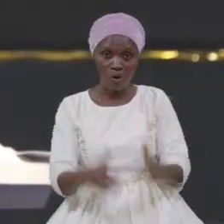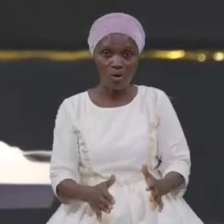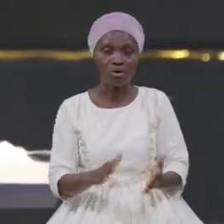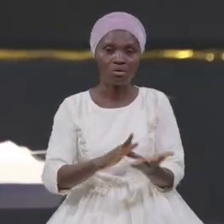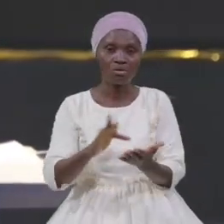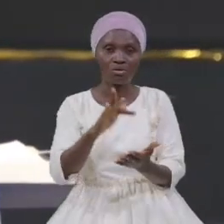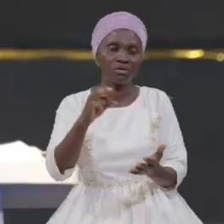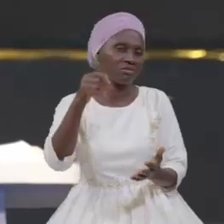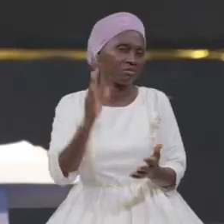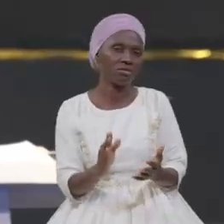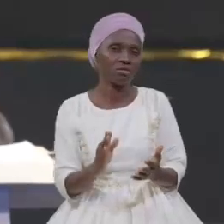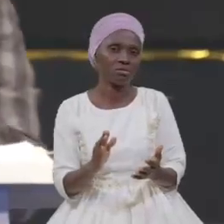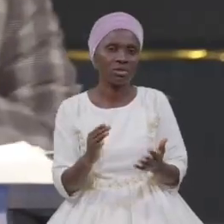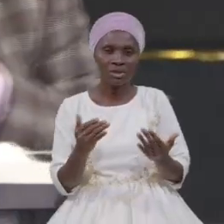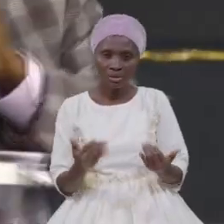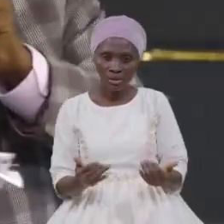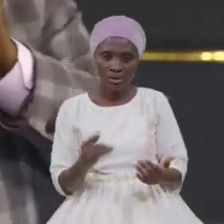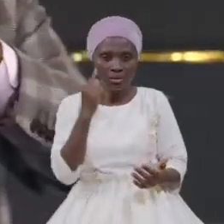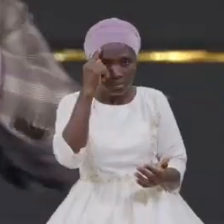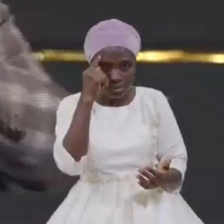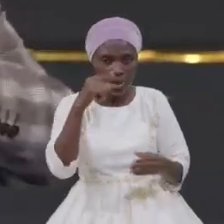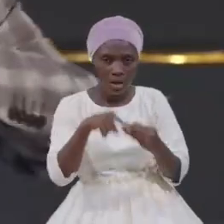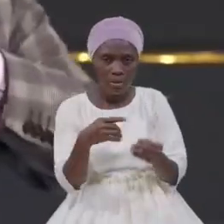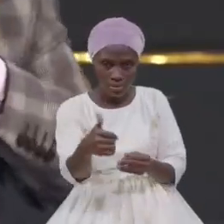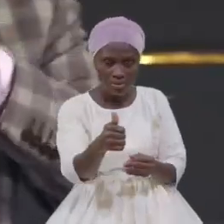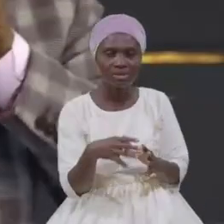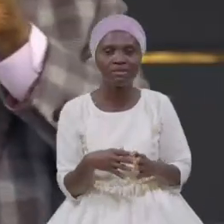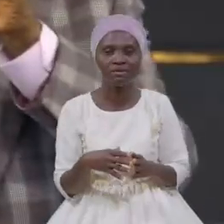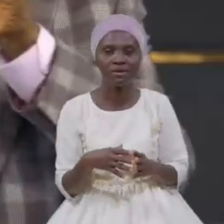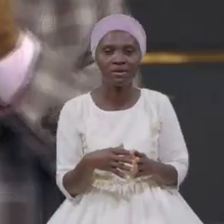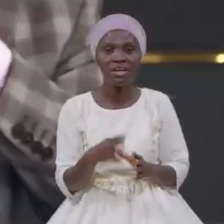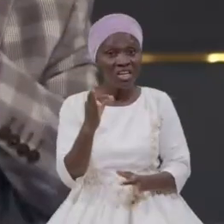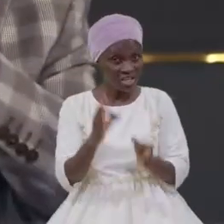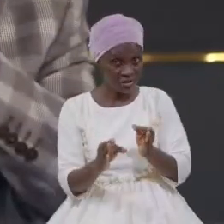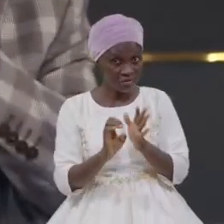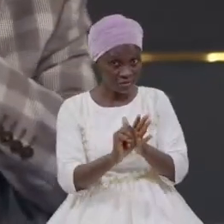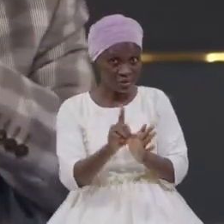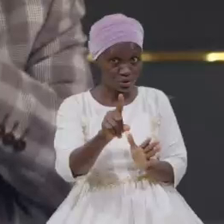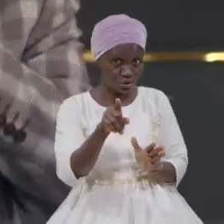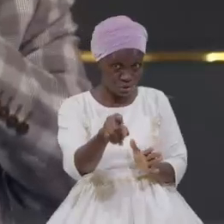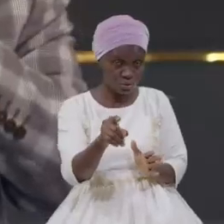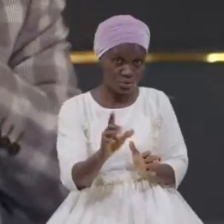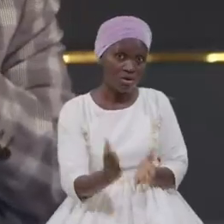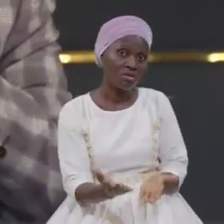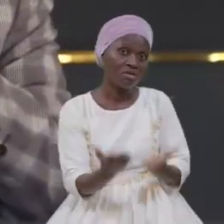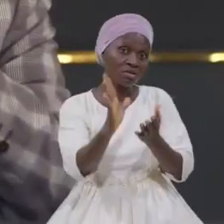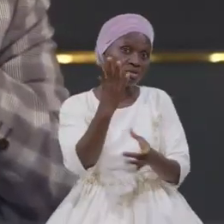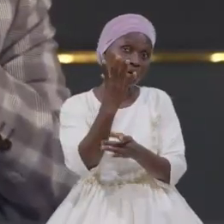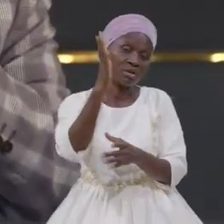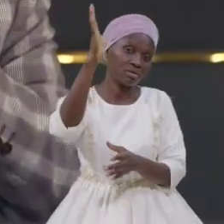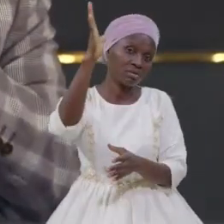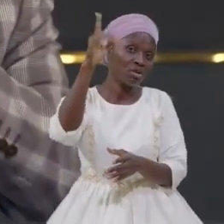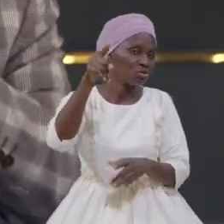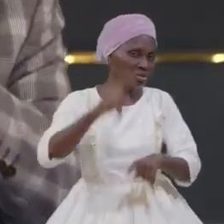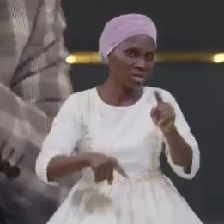about yourself. If you raise your hand, you cannot touch the